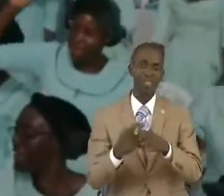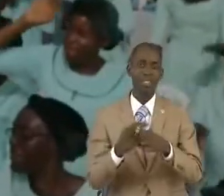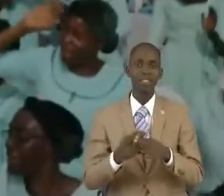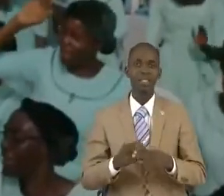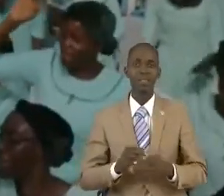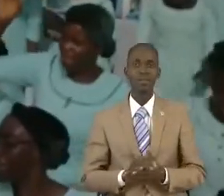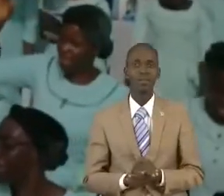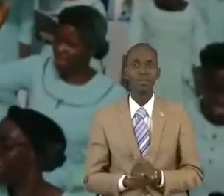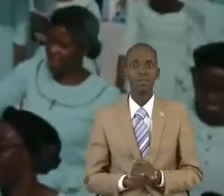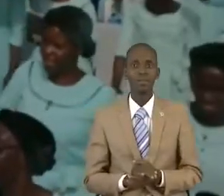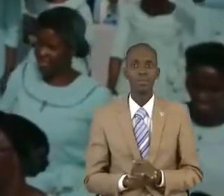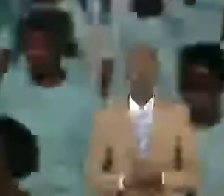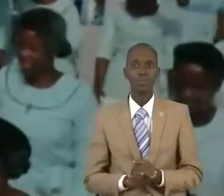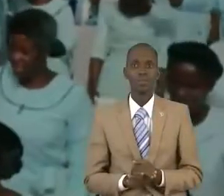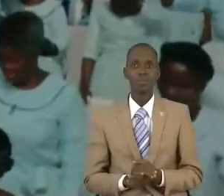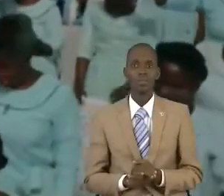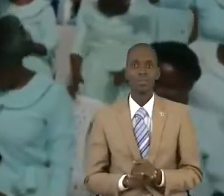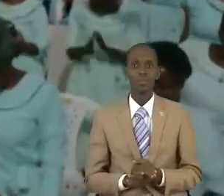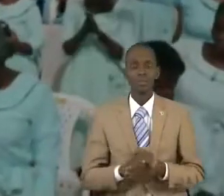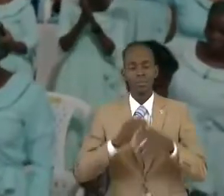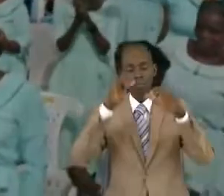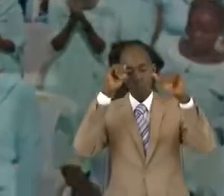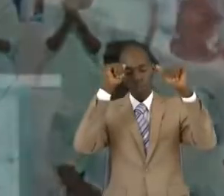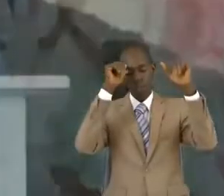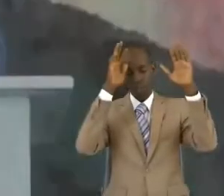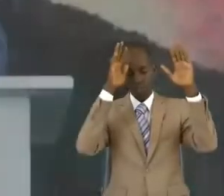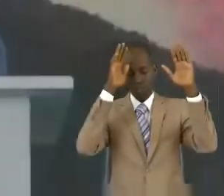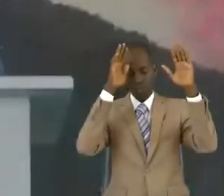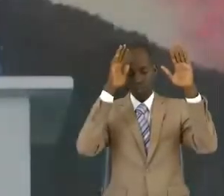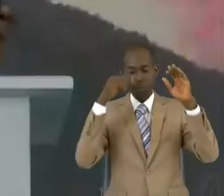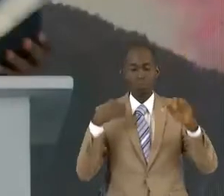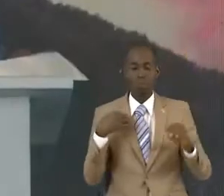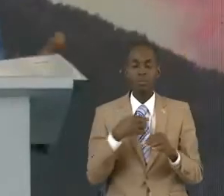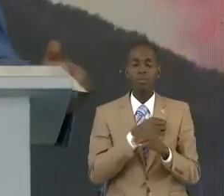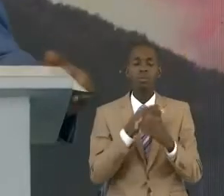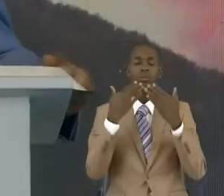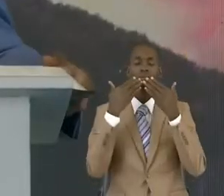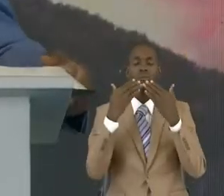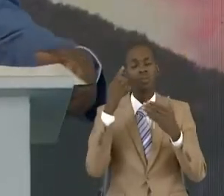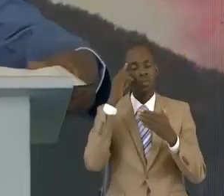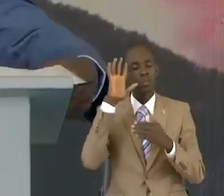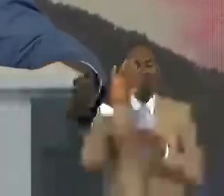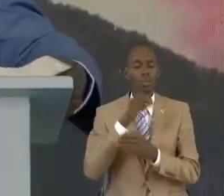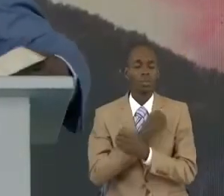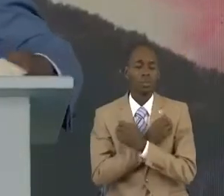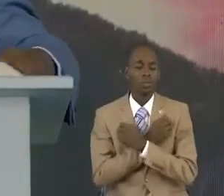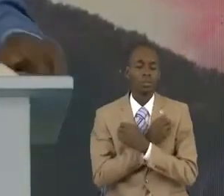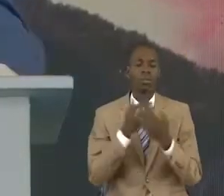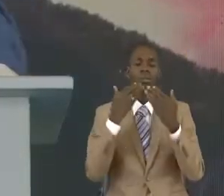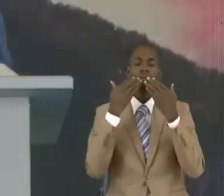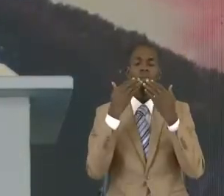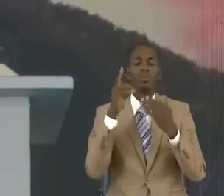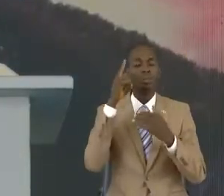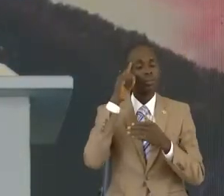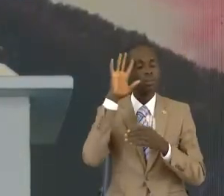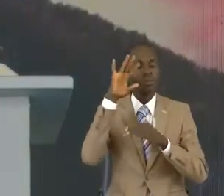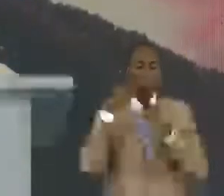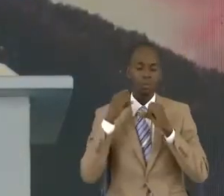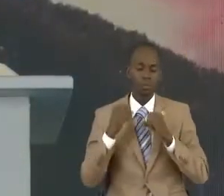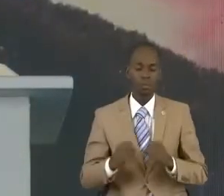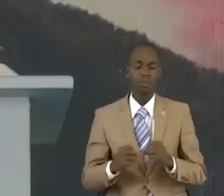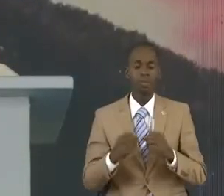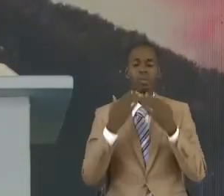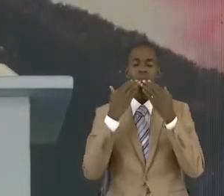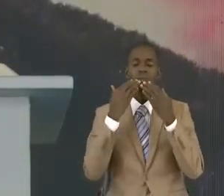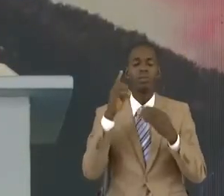name. Father, we thank you for your love. We thank you for your power. We thank you